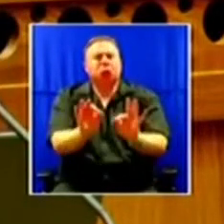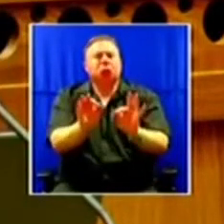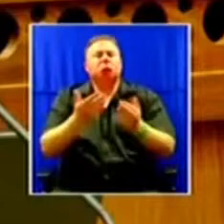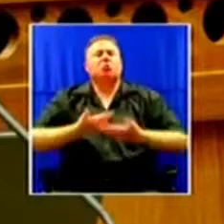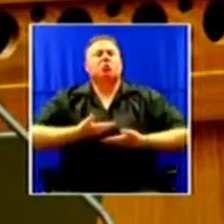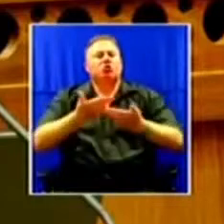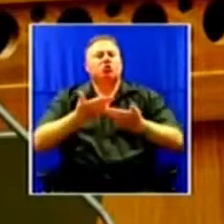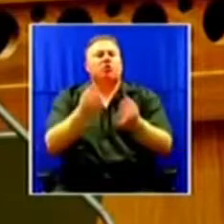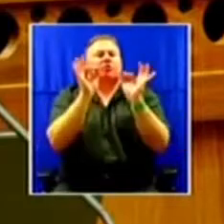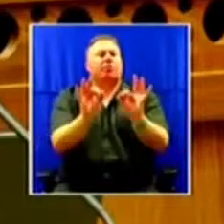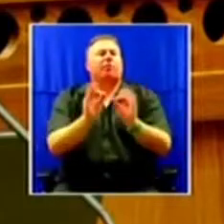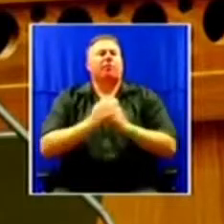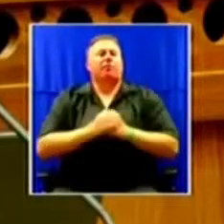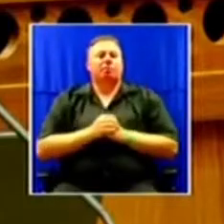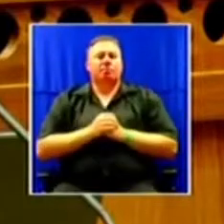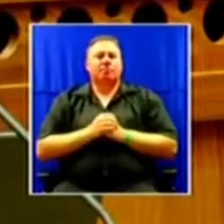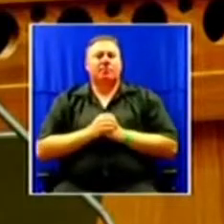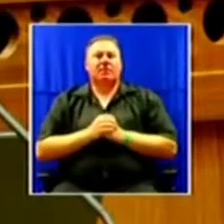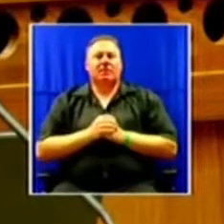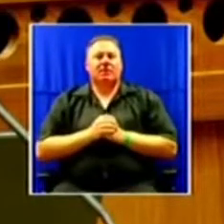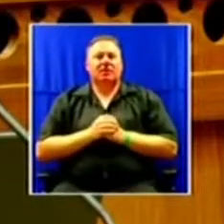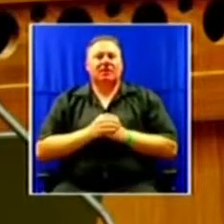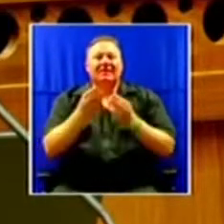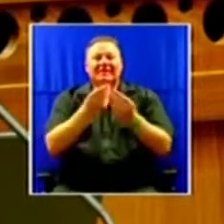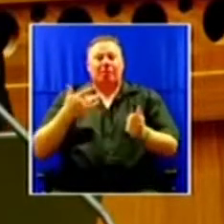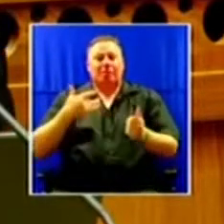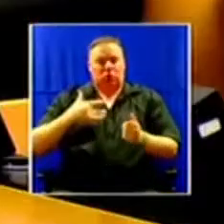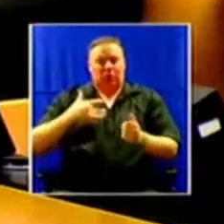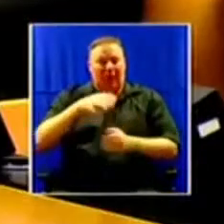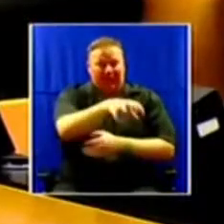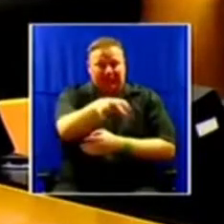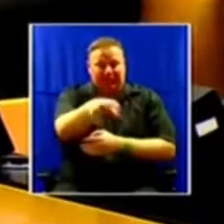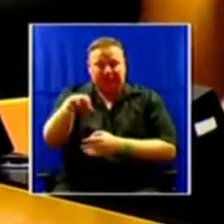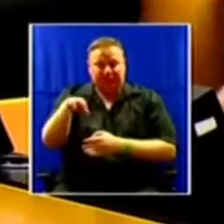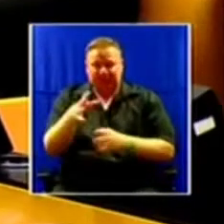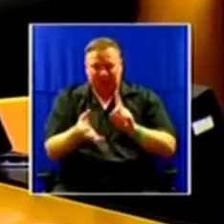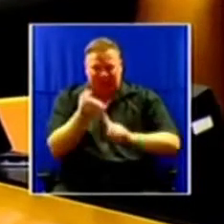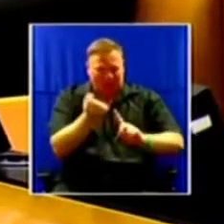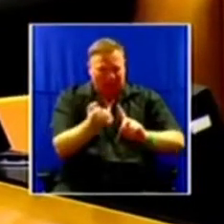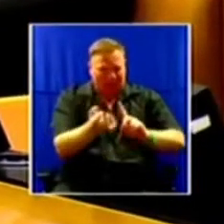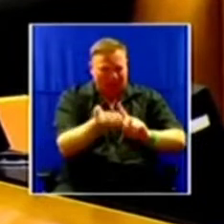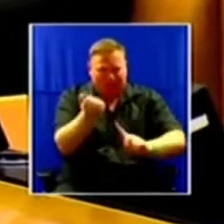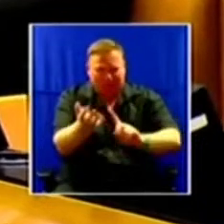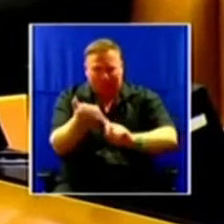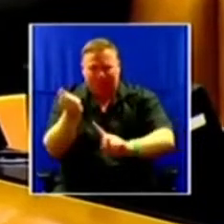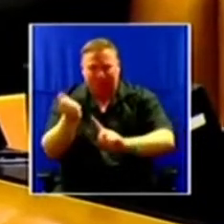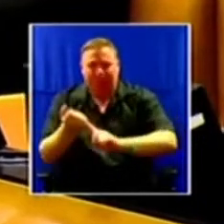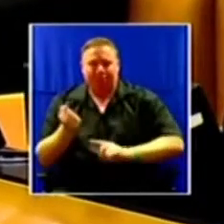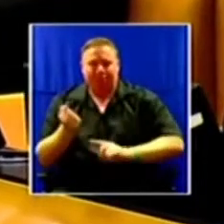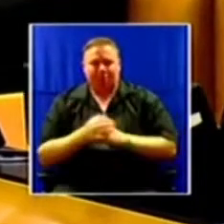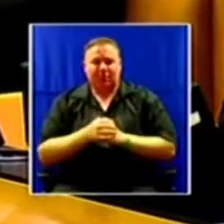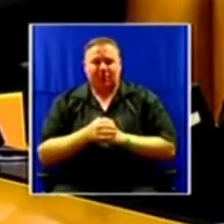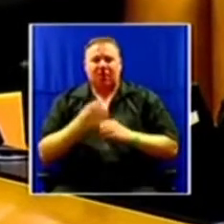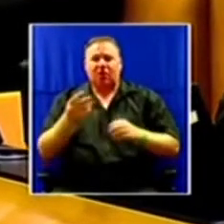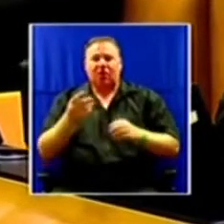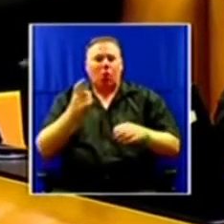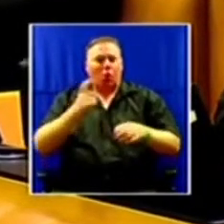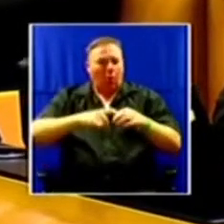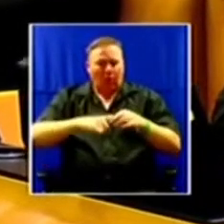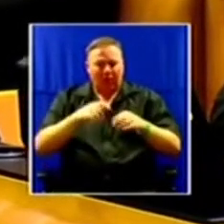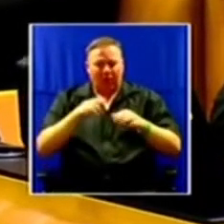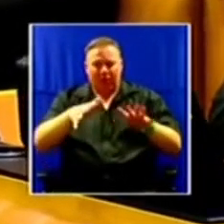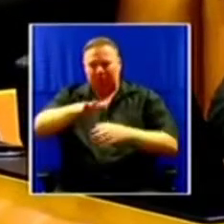services. In some municipalities, we have often found that less than well-qualified people have